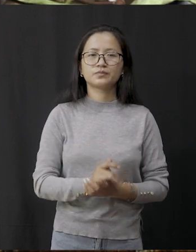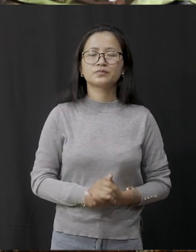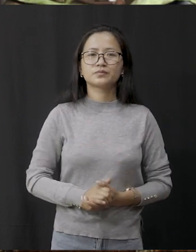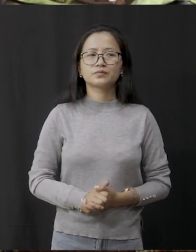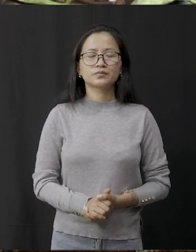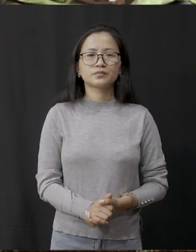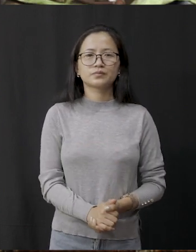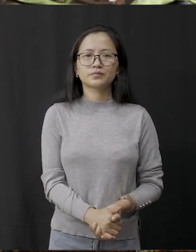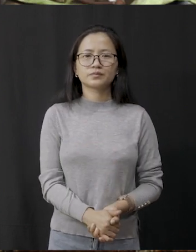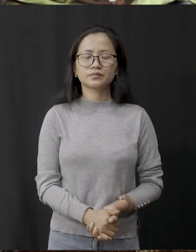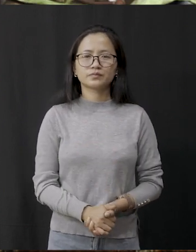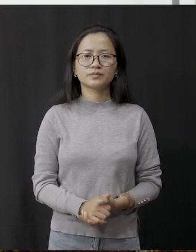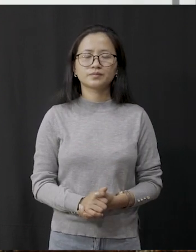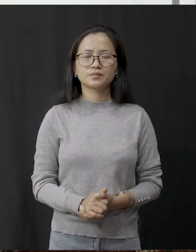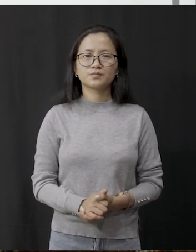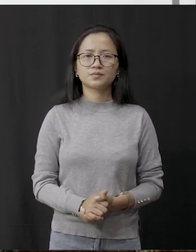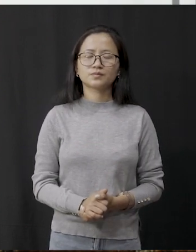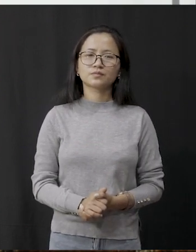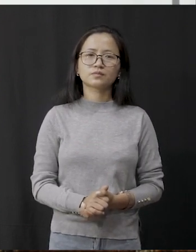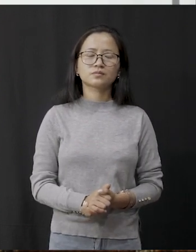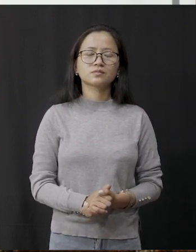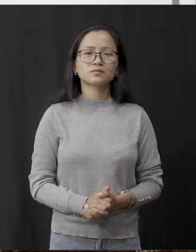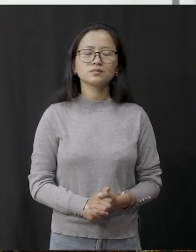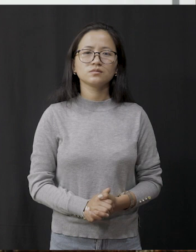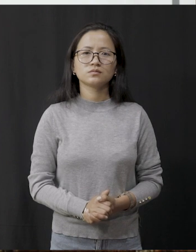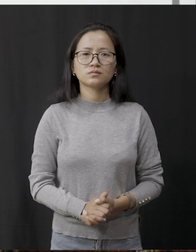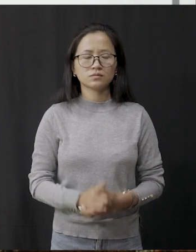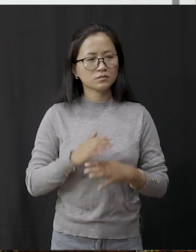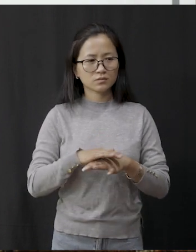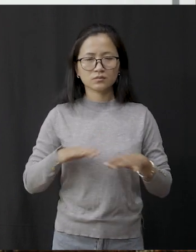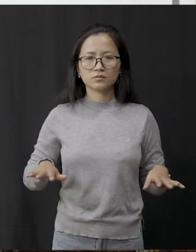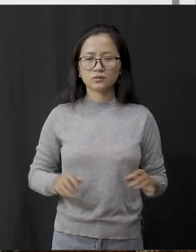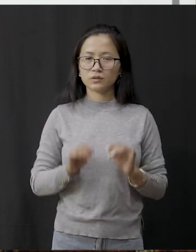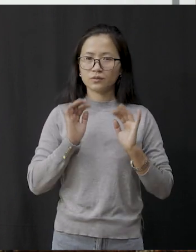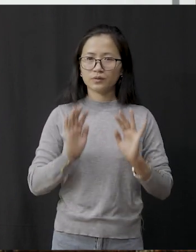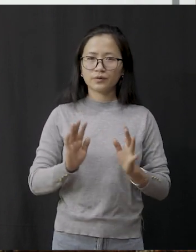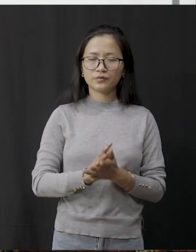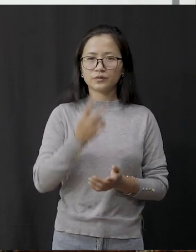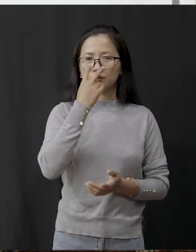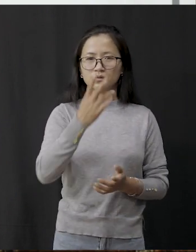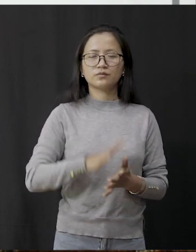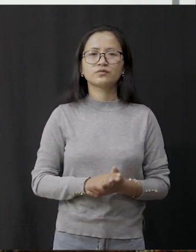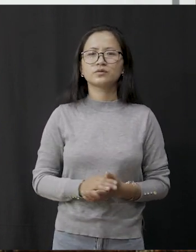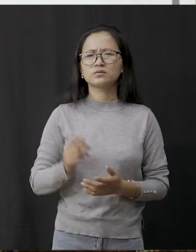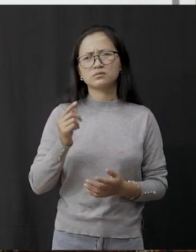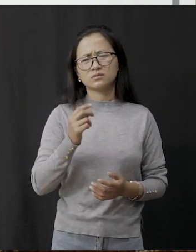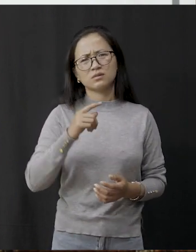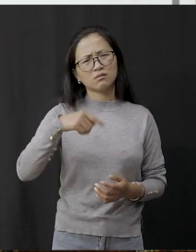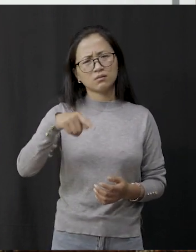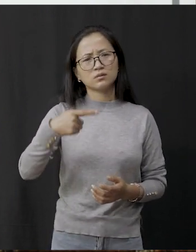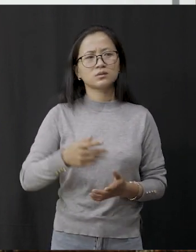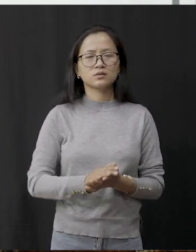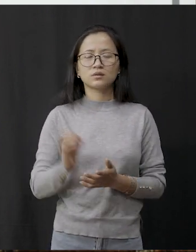Okay? Now, so students, we have seen some very common